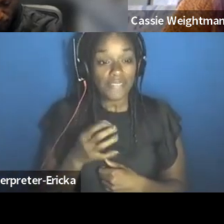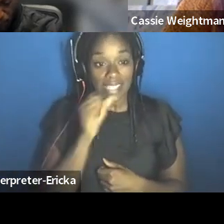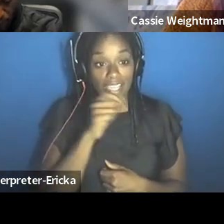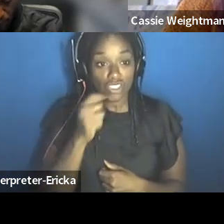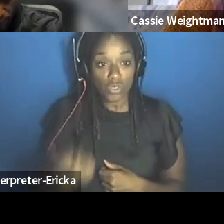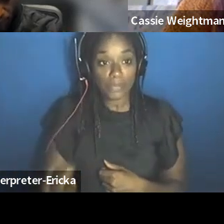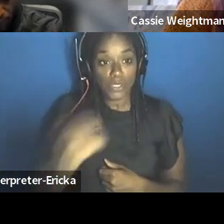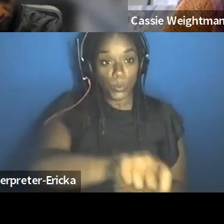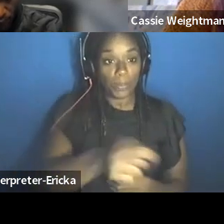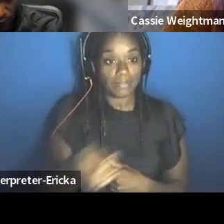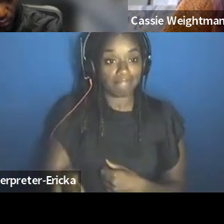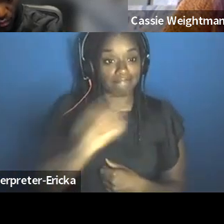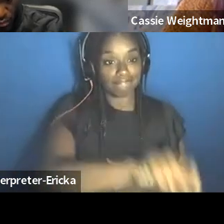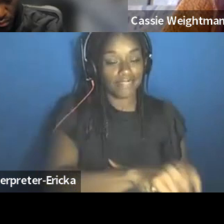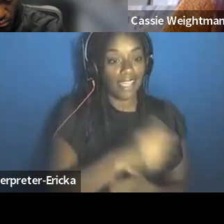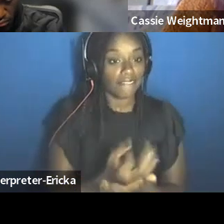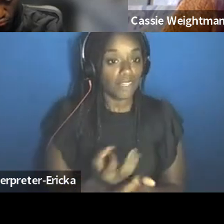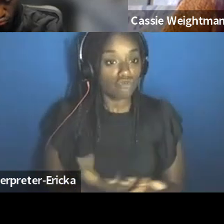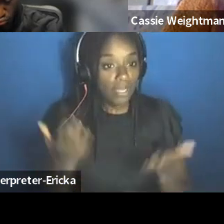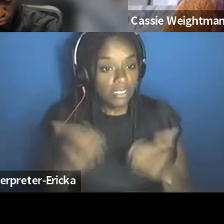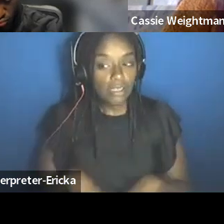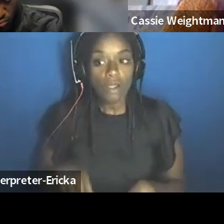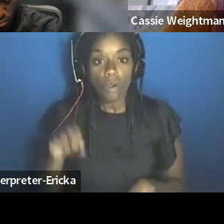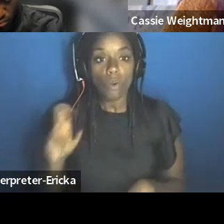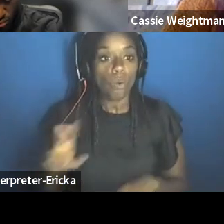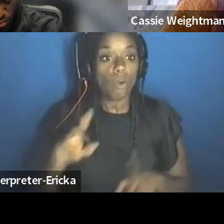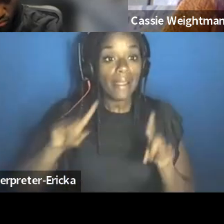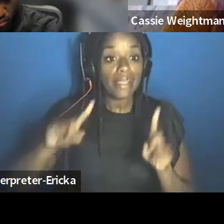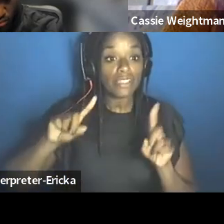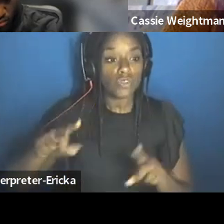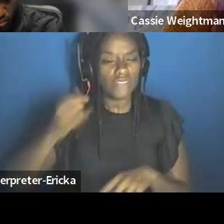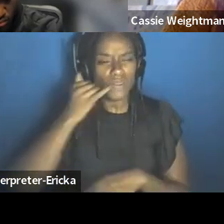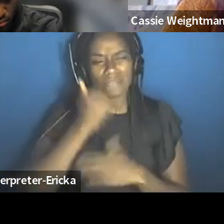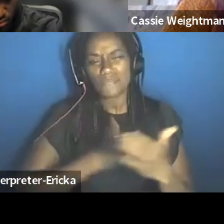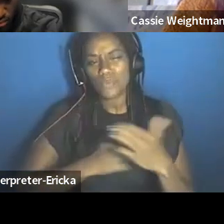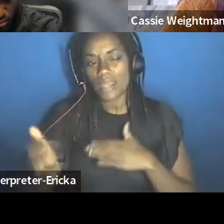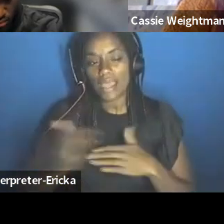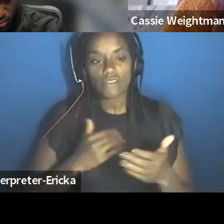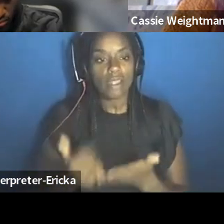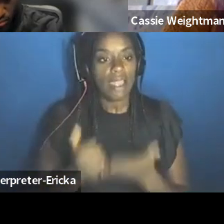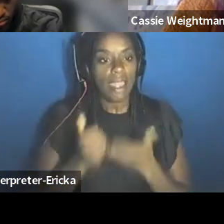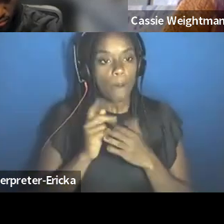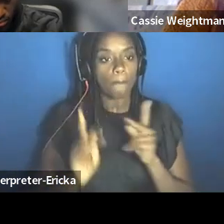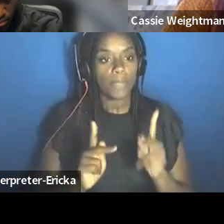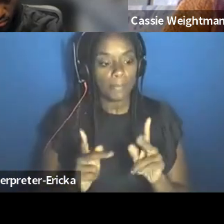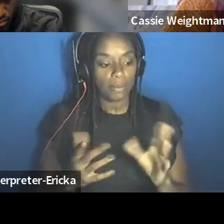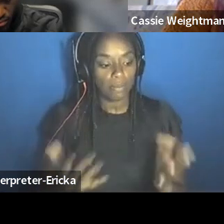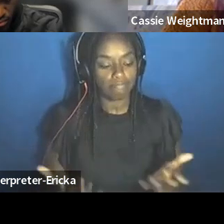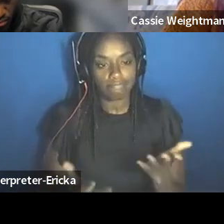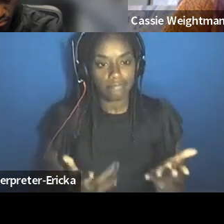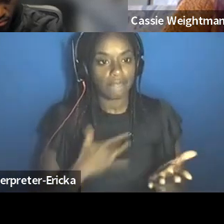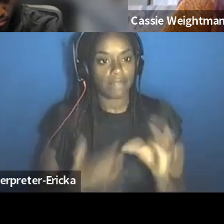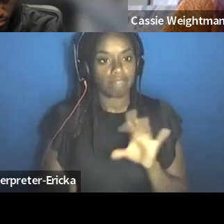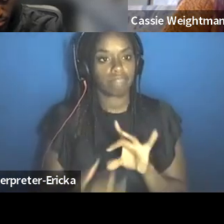cream fundraiser or shredding or answering phones or whatever, just trying to help people feel like they have a part of us.